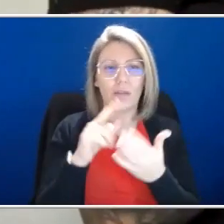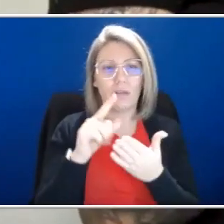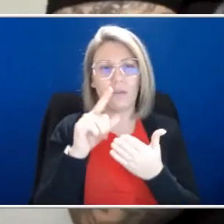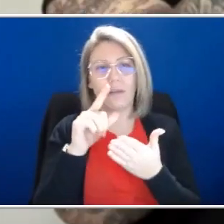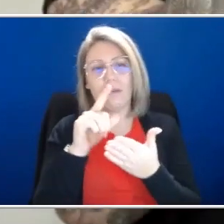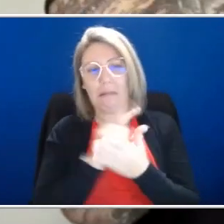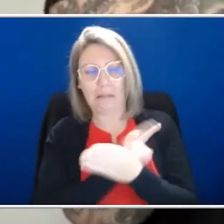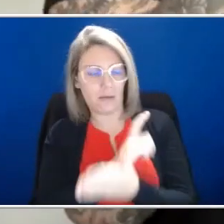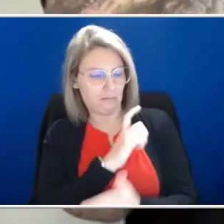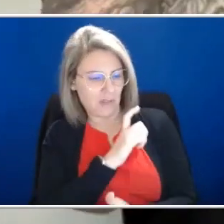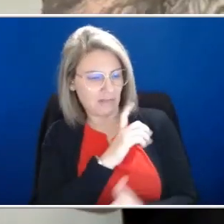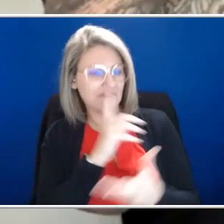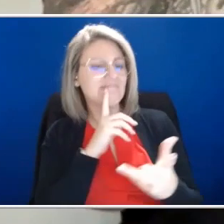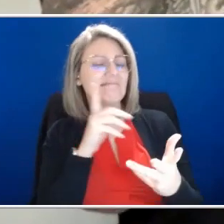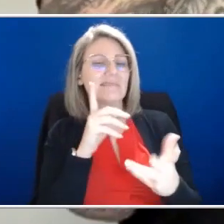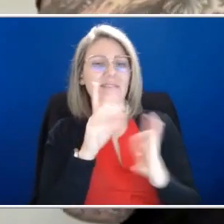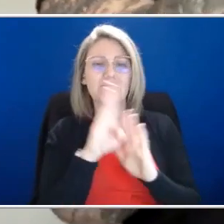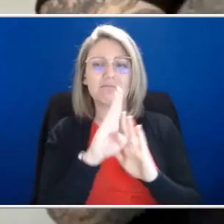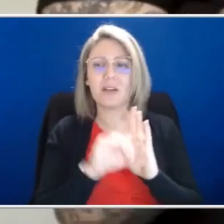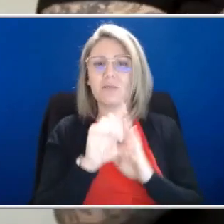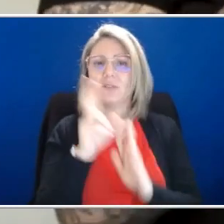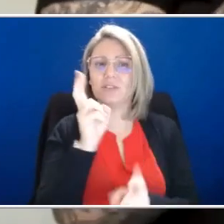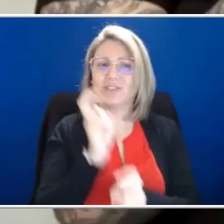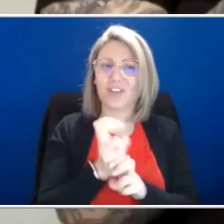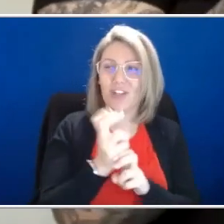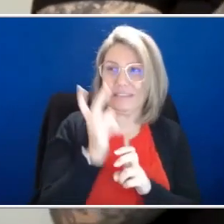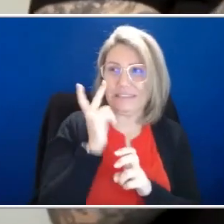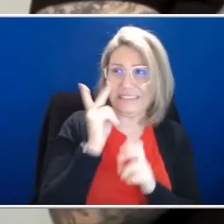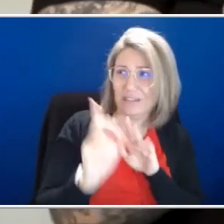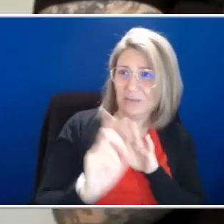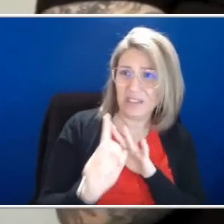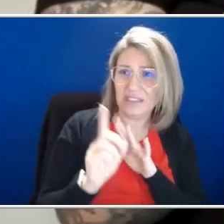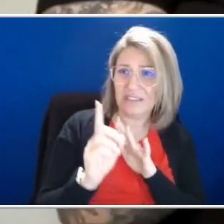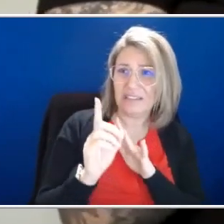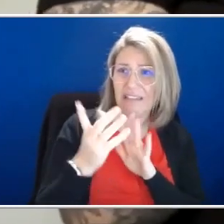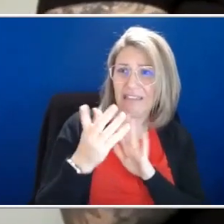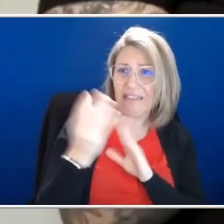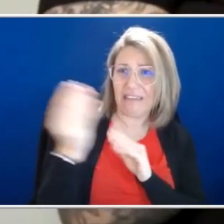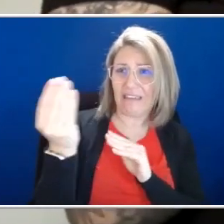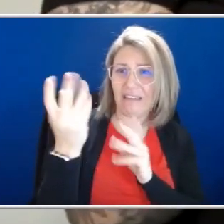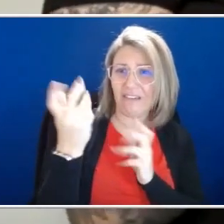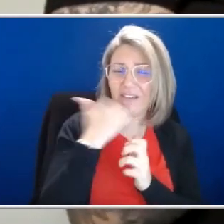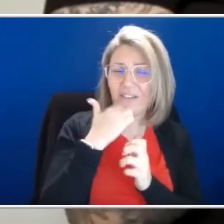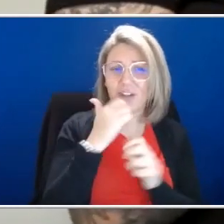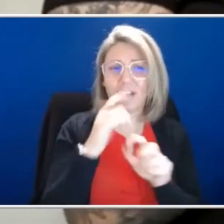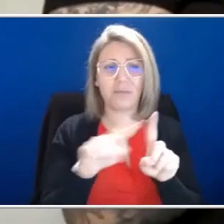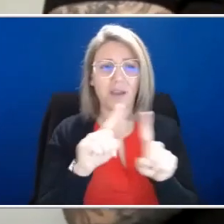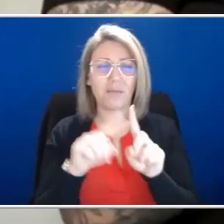I understand it is hard to watch him walk out the door every day, but I just gotta pray to